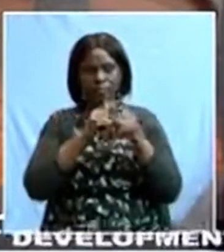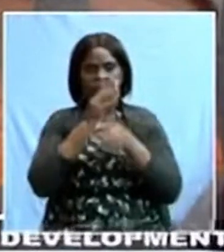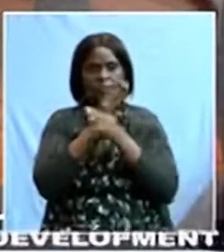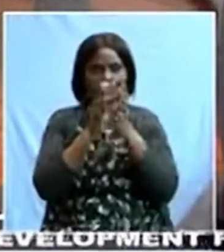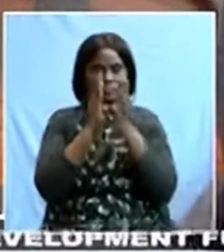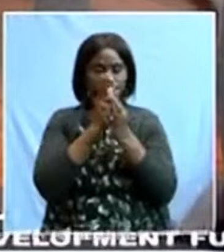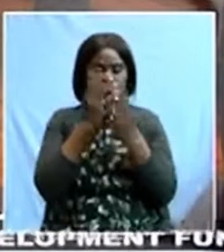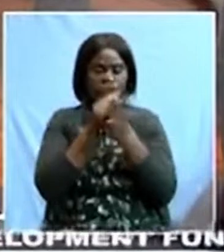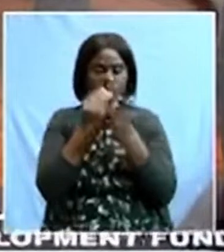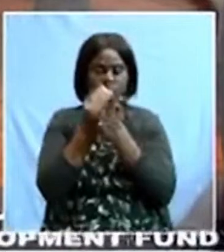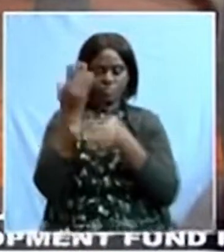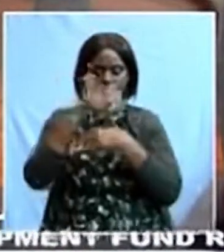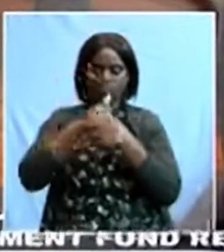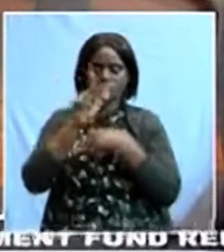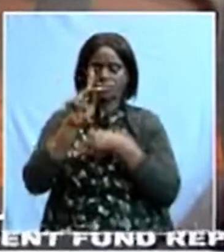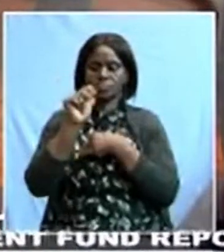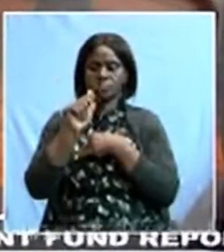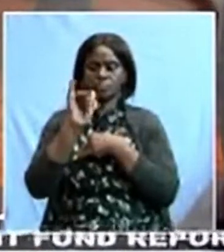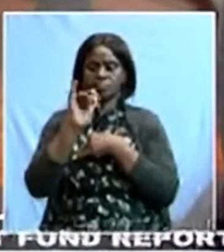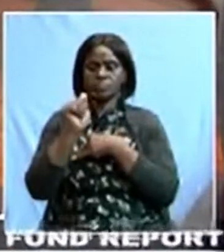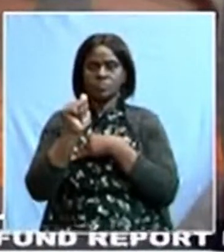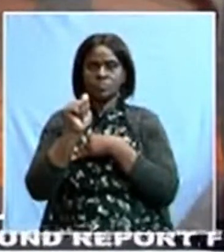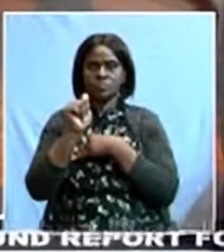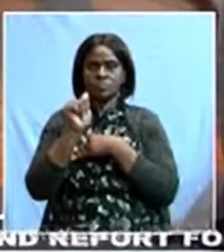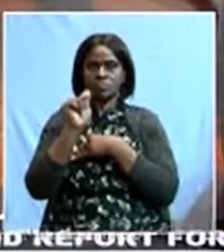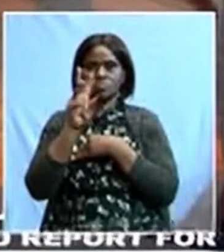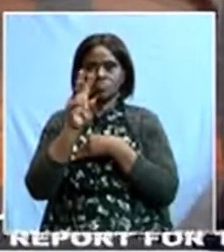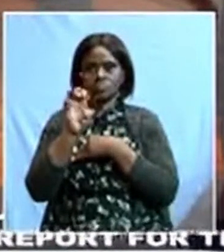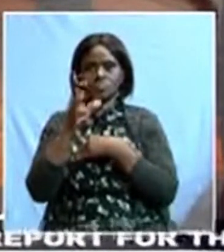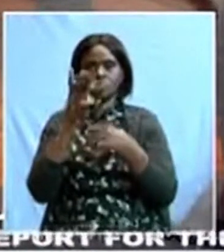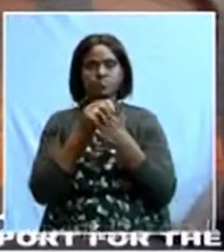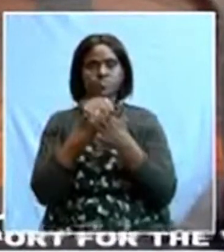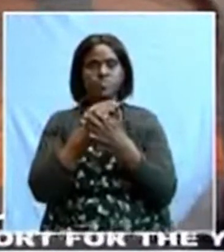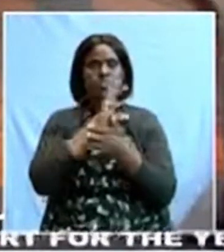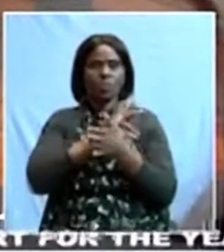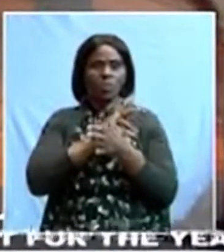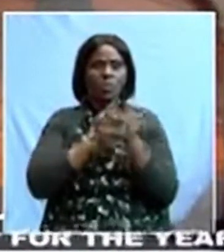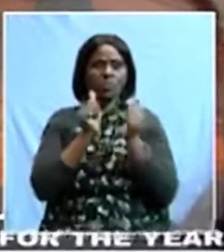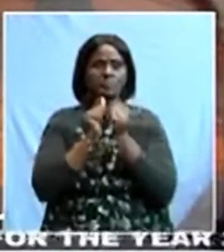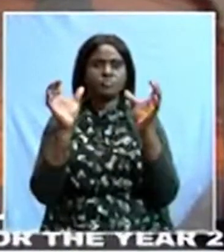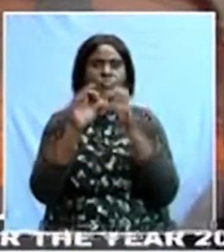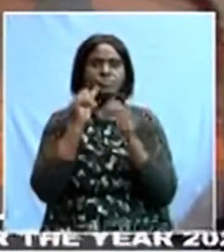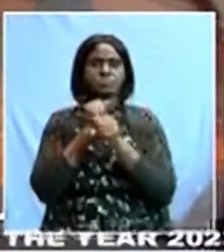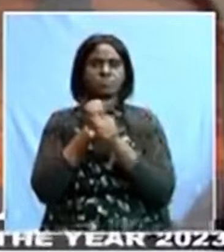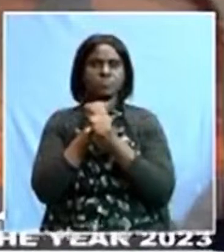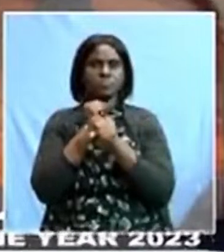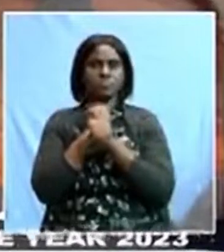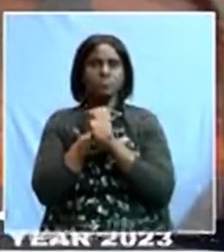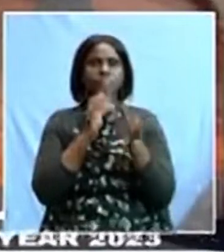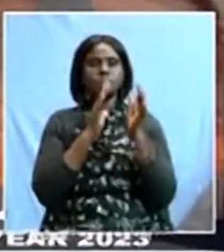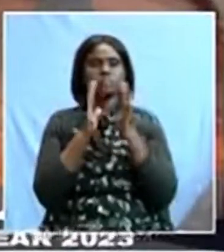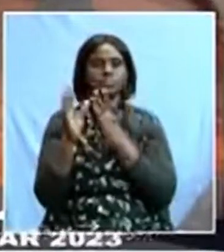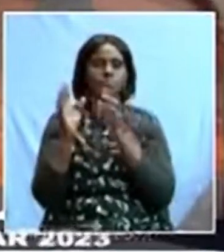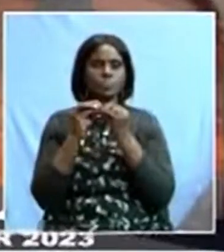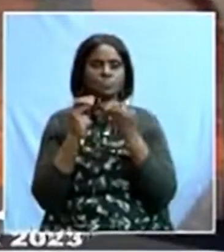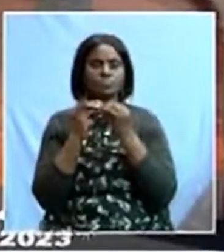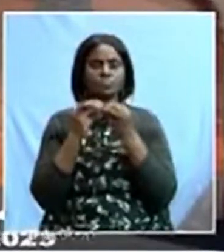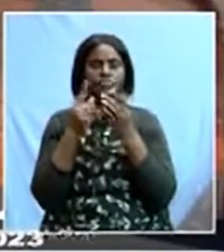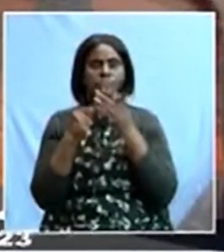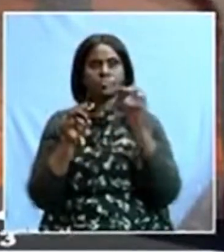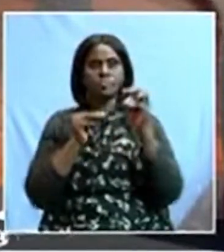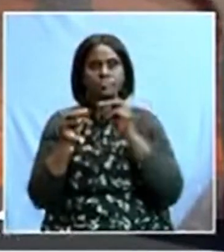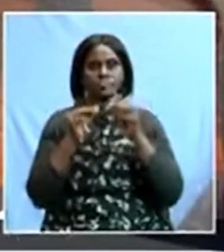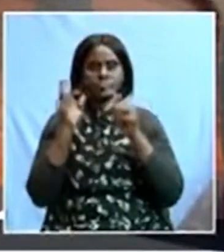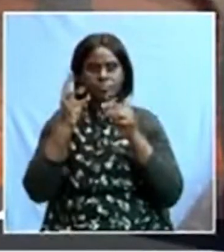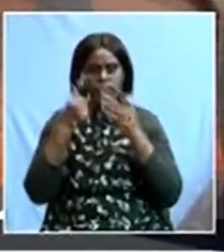revenue checkpoint at Kayawe, and the balance was spent on salaries and council operations. Remedial measures.